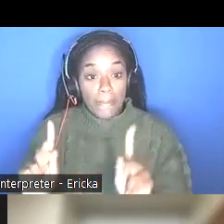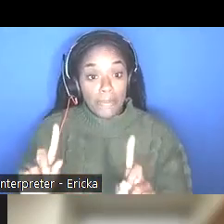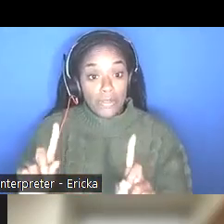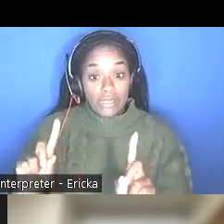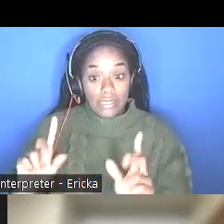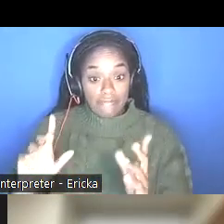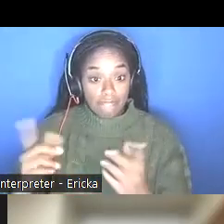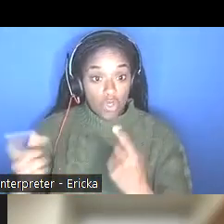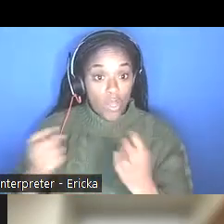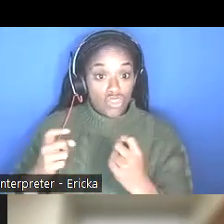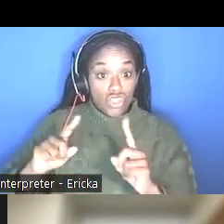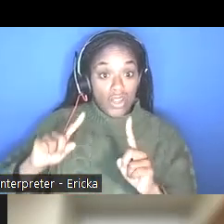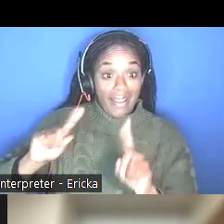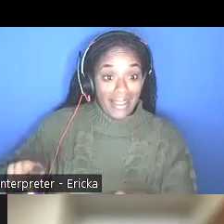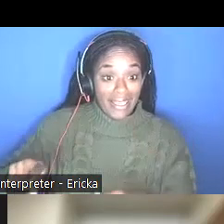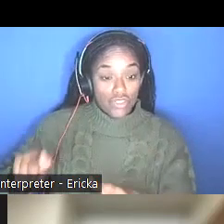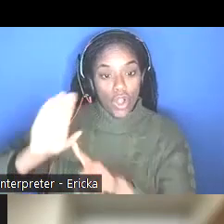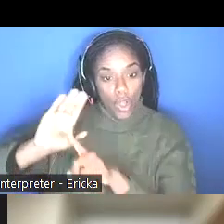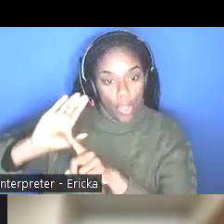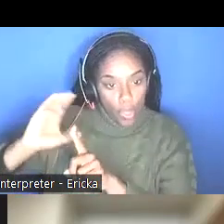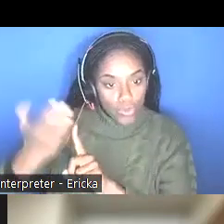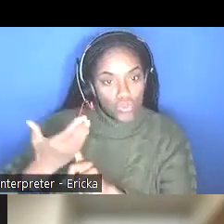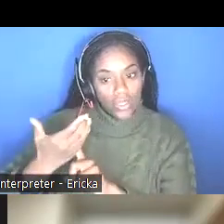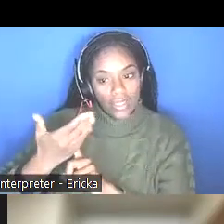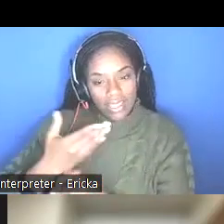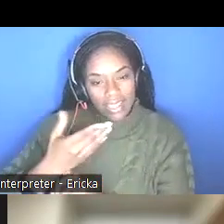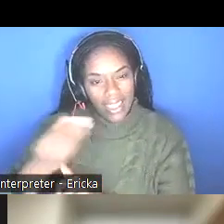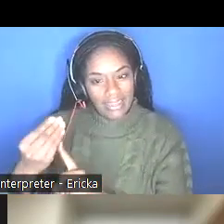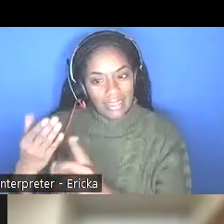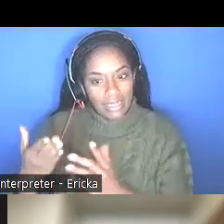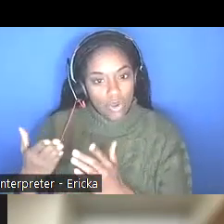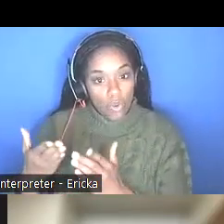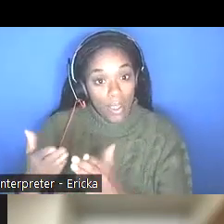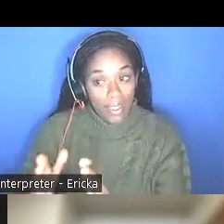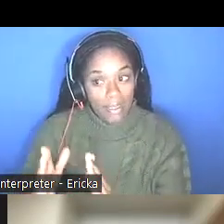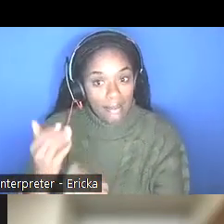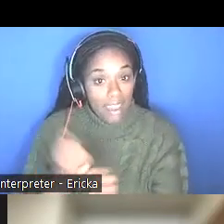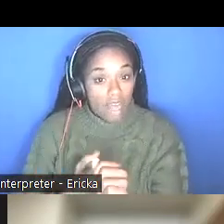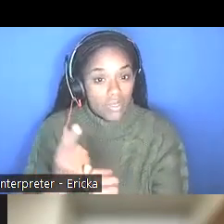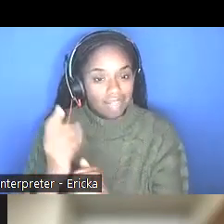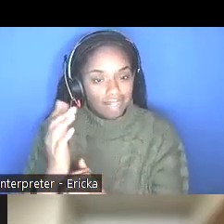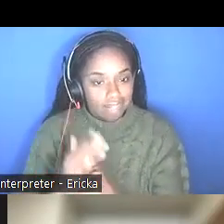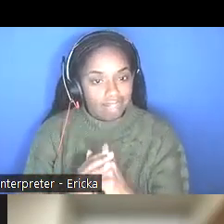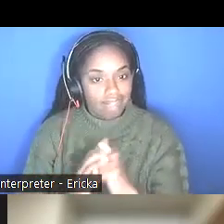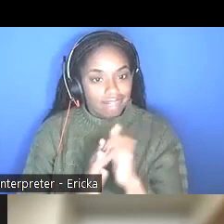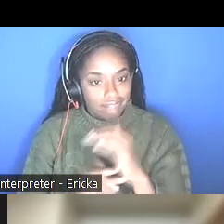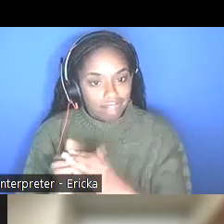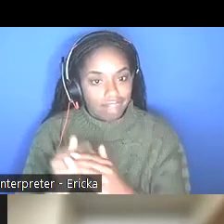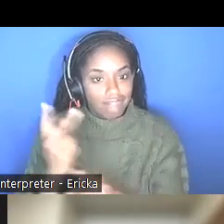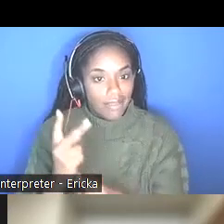are answered culturally and in a way where everybody feels comfortable taking care of their loved